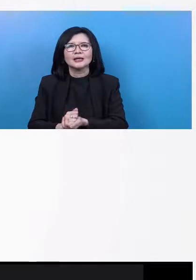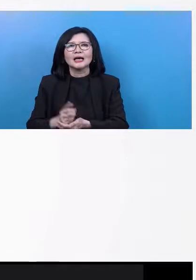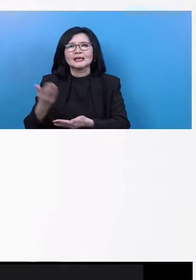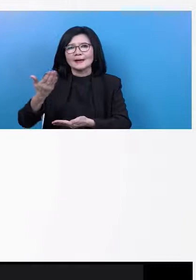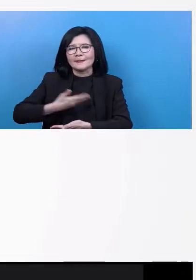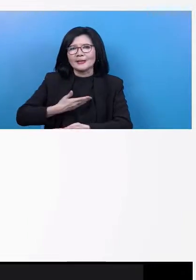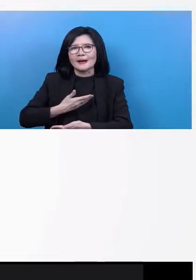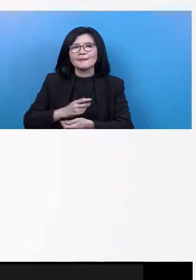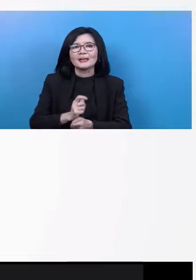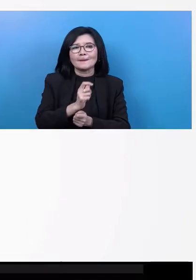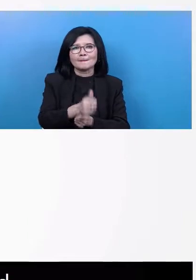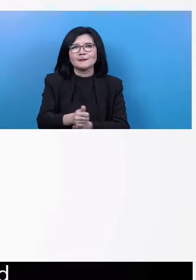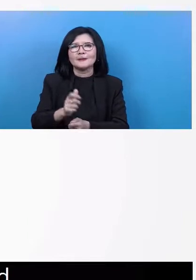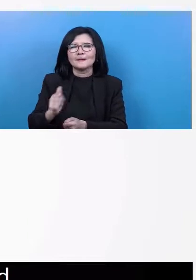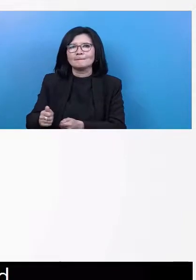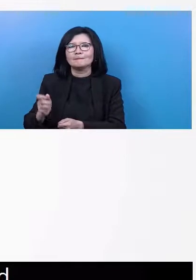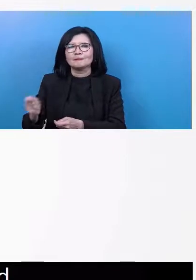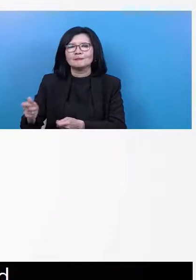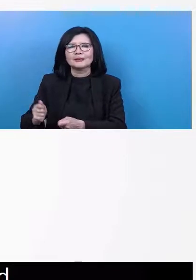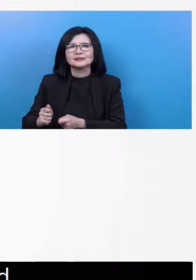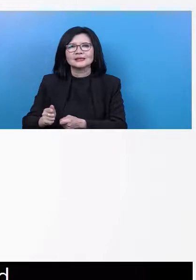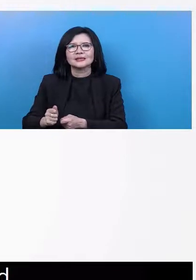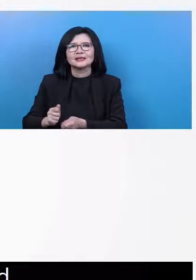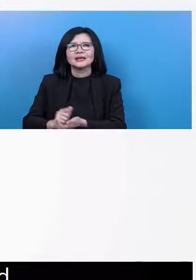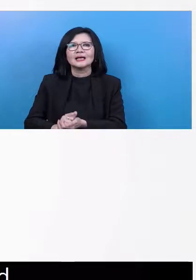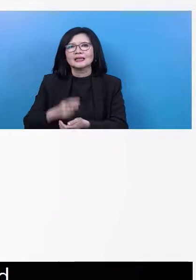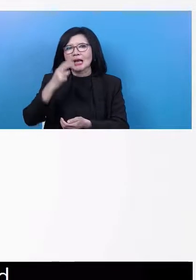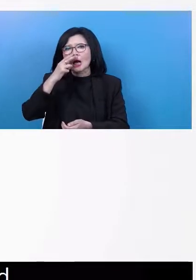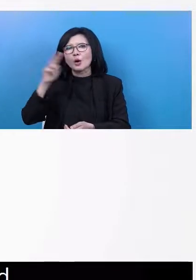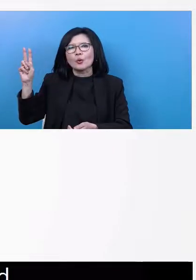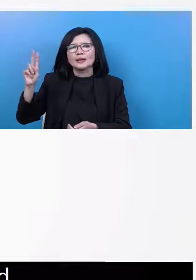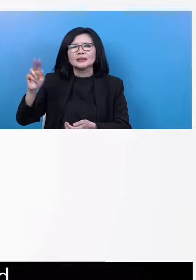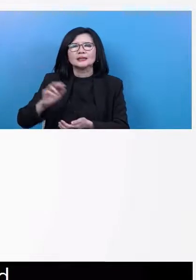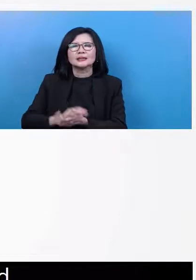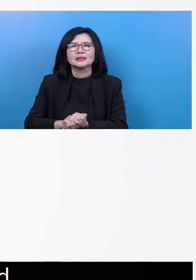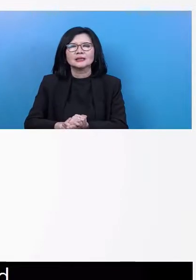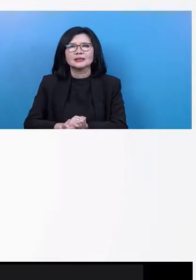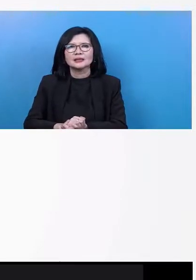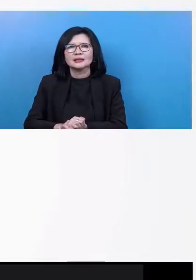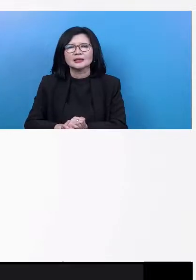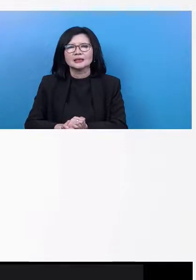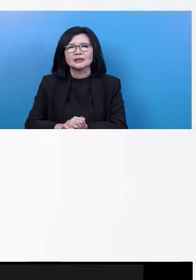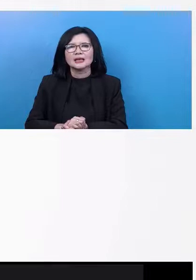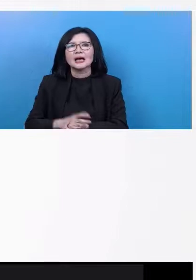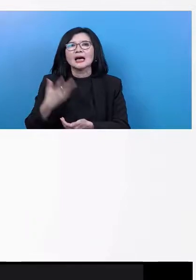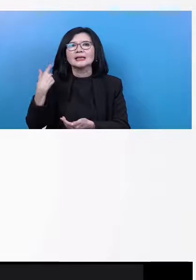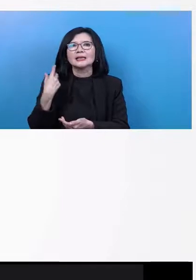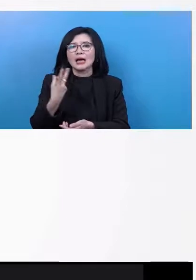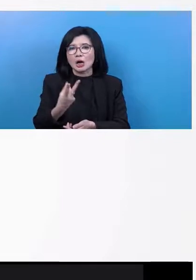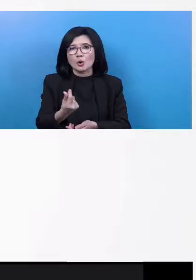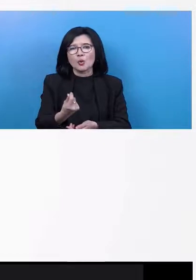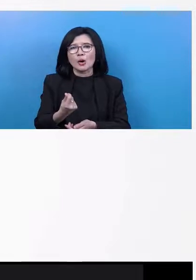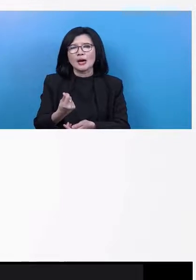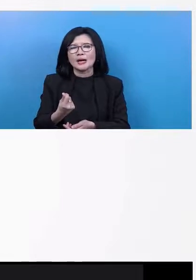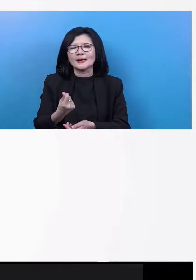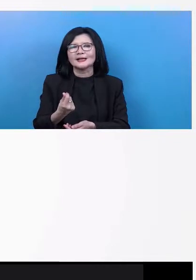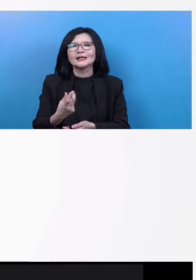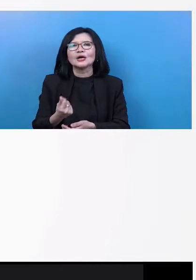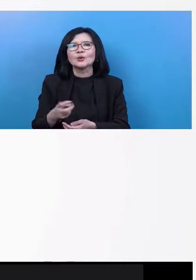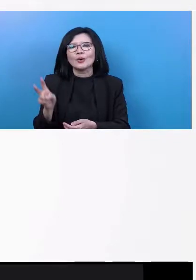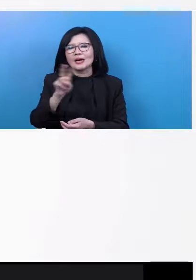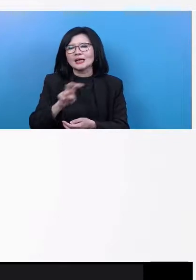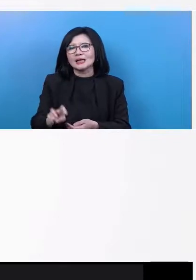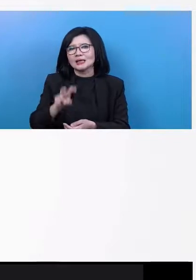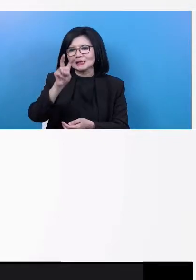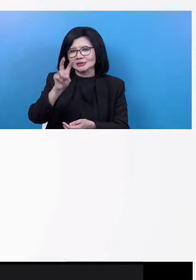struggling between the lack of foreign currency in order to buy the things. So for